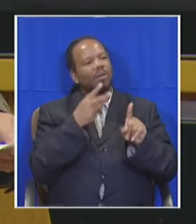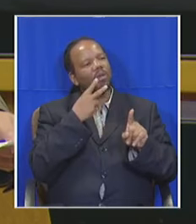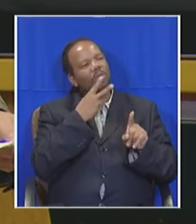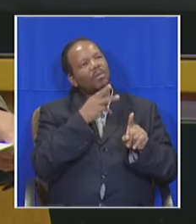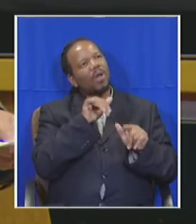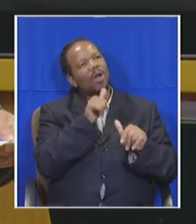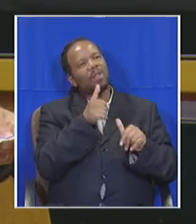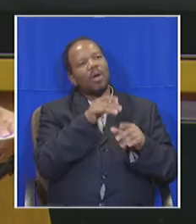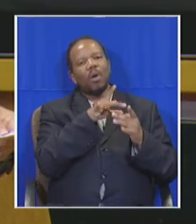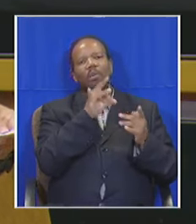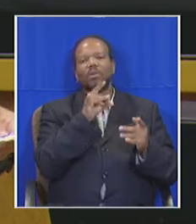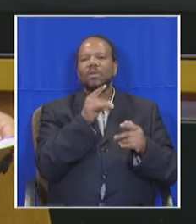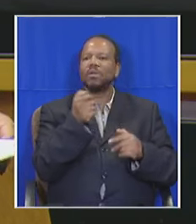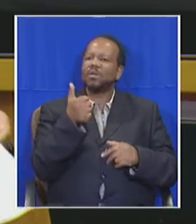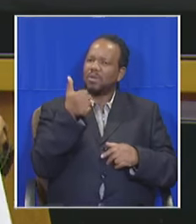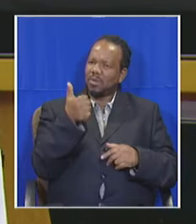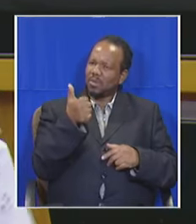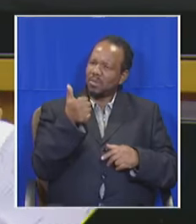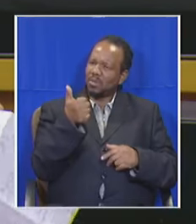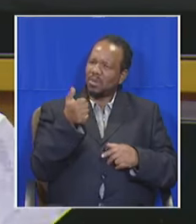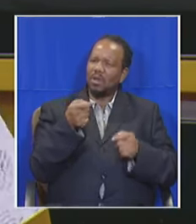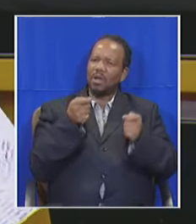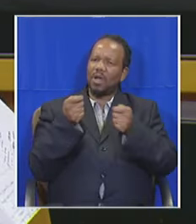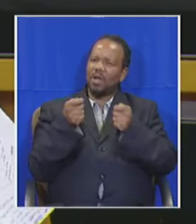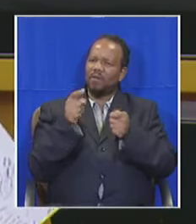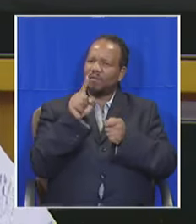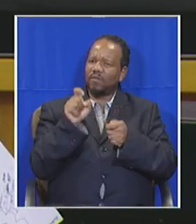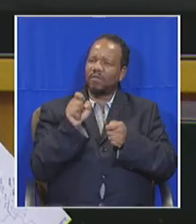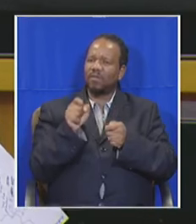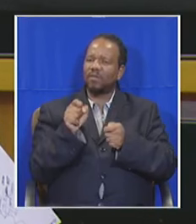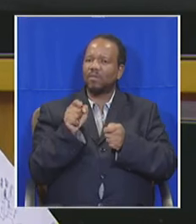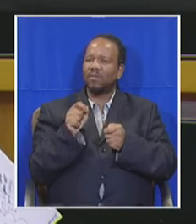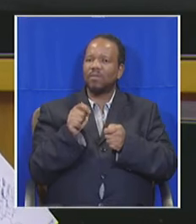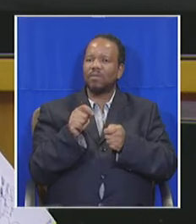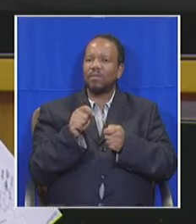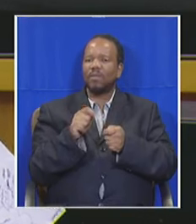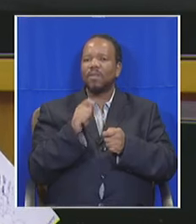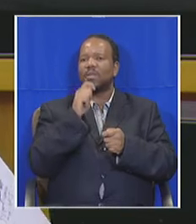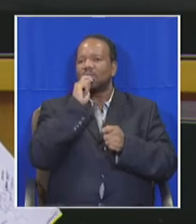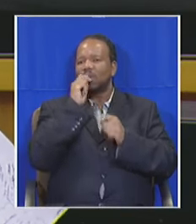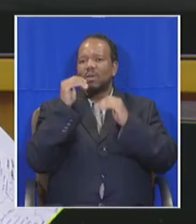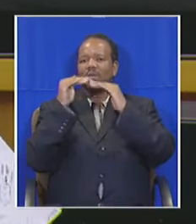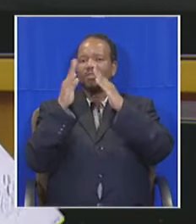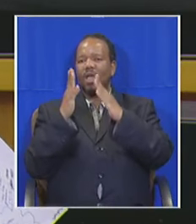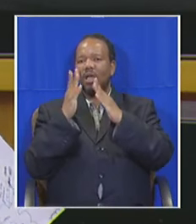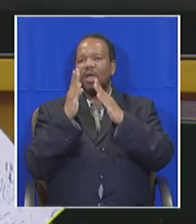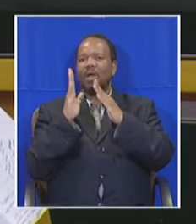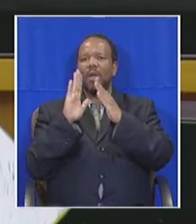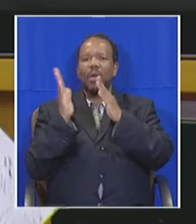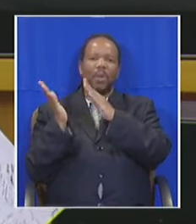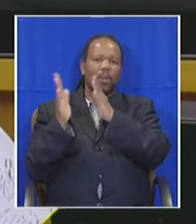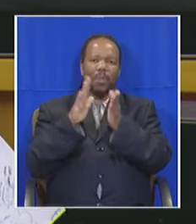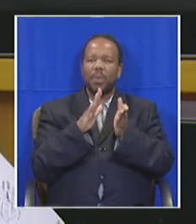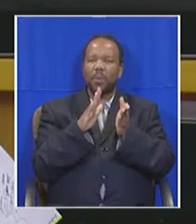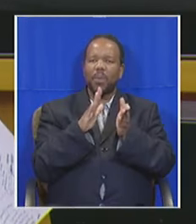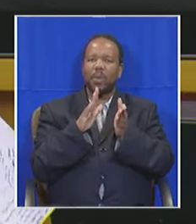governance, Chairperson, to destroy people's shacks when it is stormy and